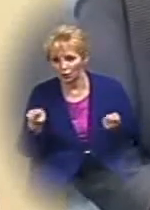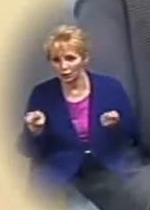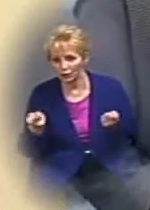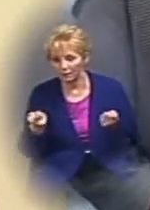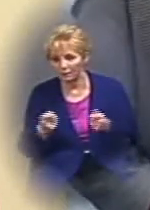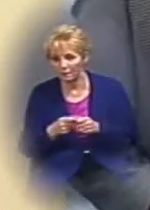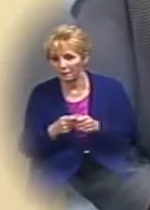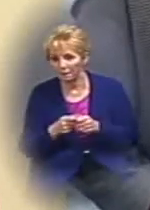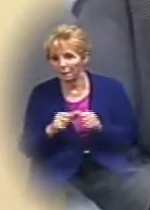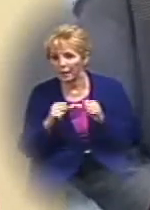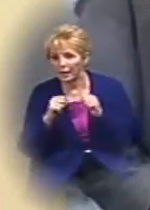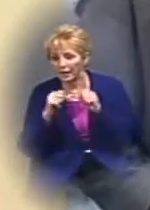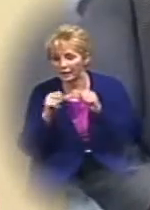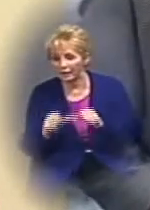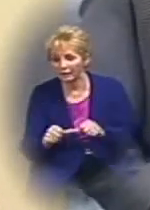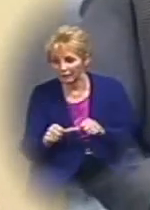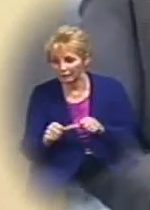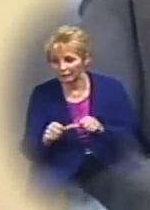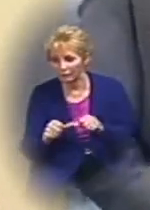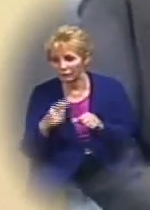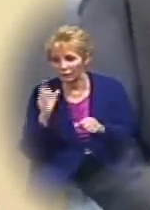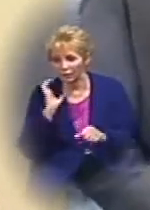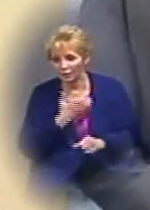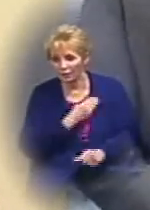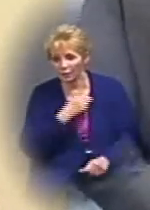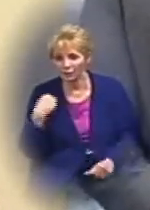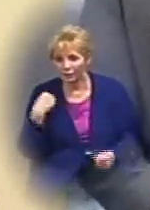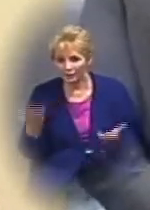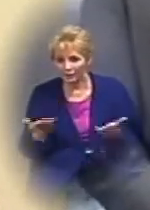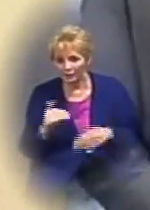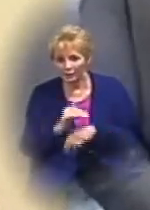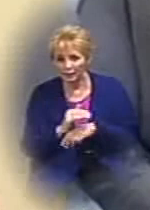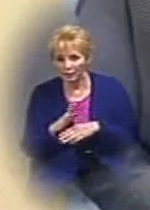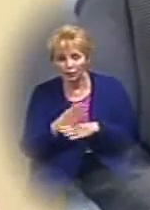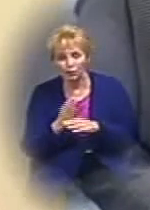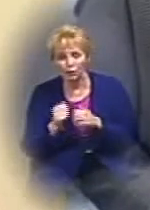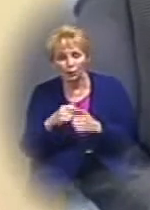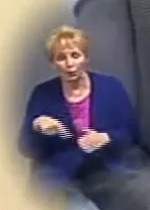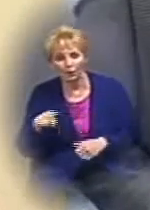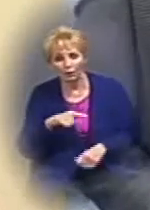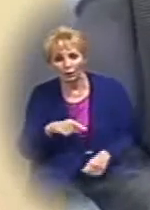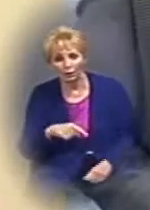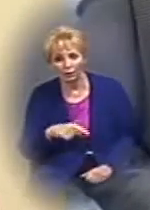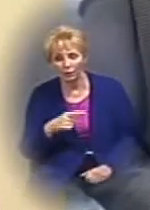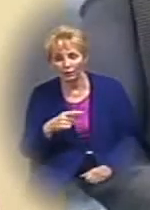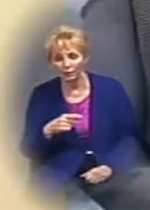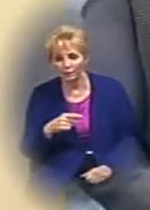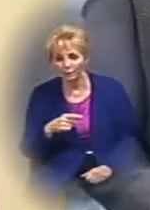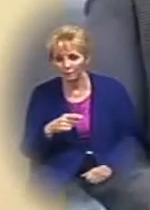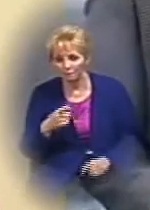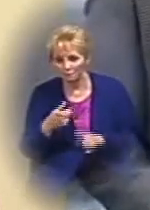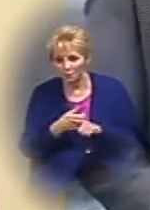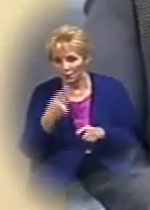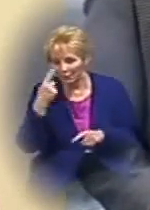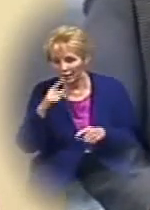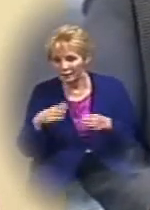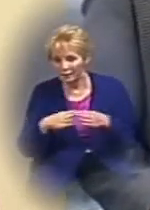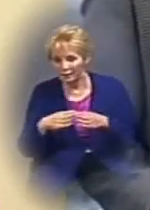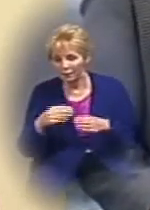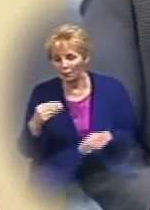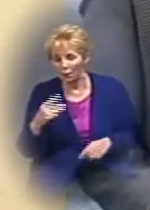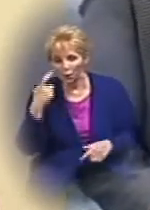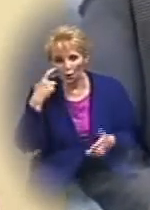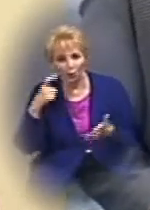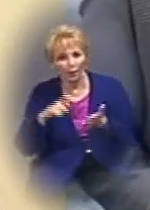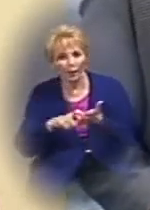and continue to provide value for our members. So I'm here this evening to share with you four awards for the City of Morganton to recognize